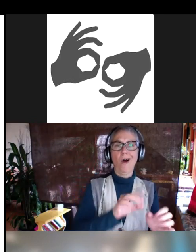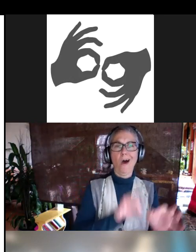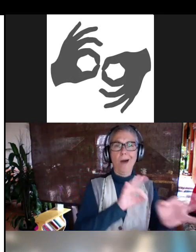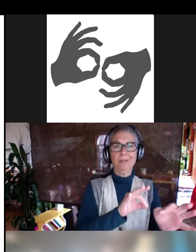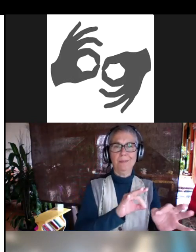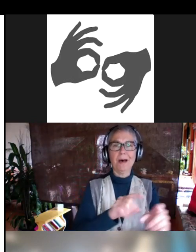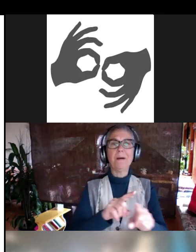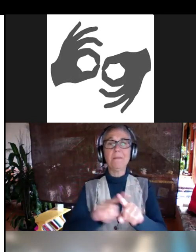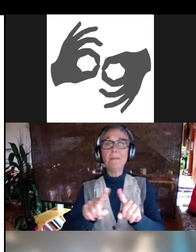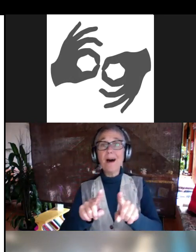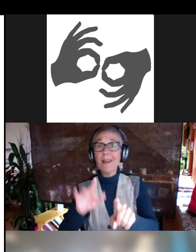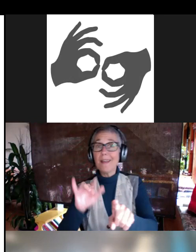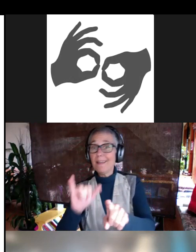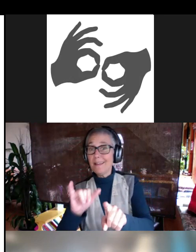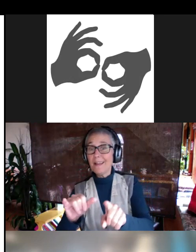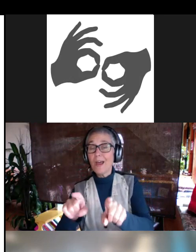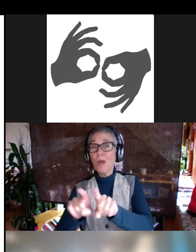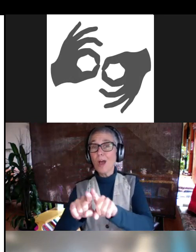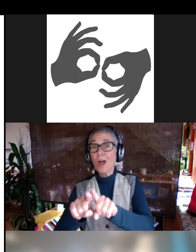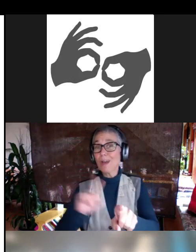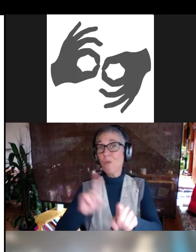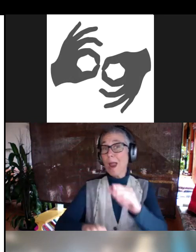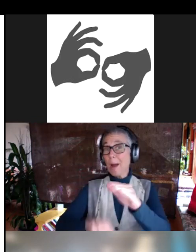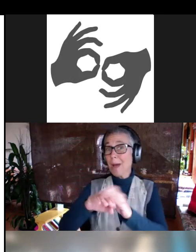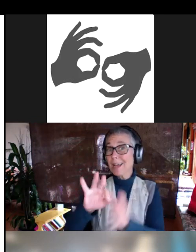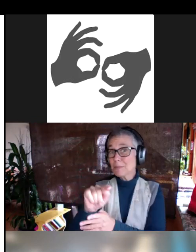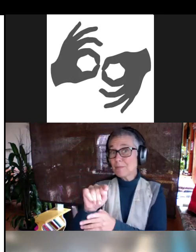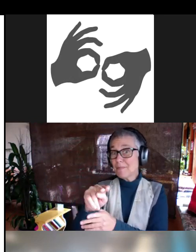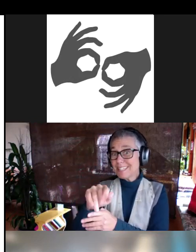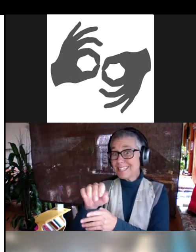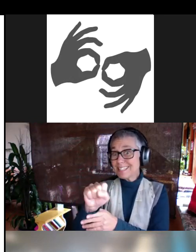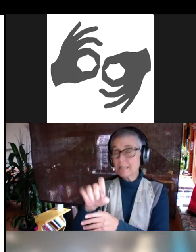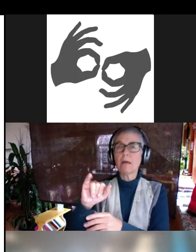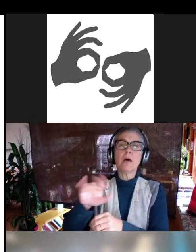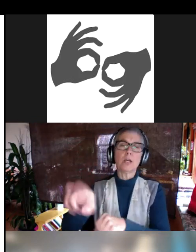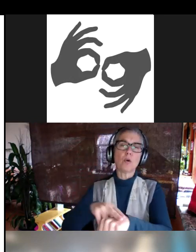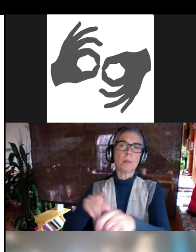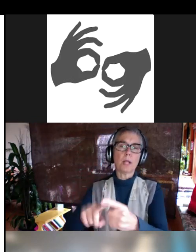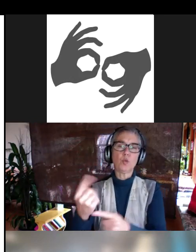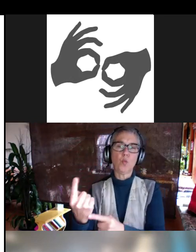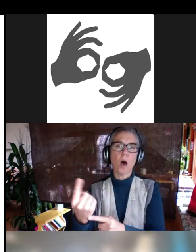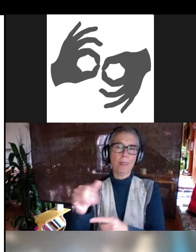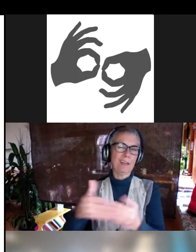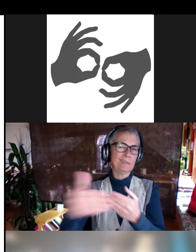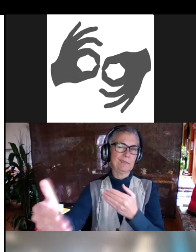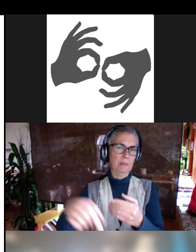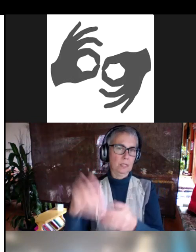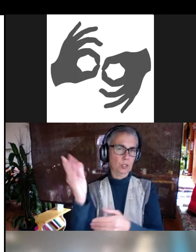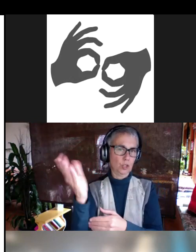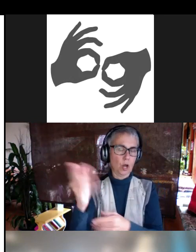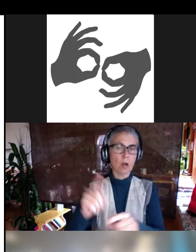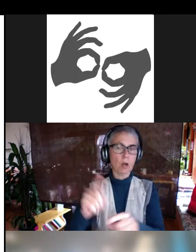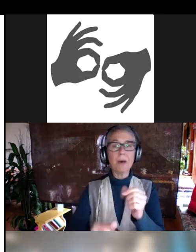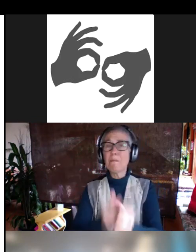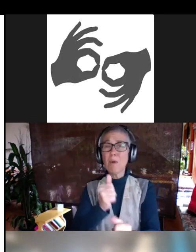slide, most of the fitnesses where the maximum fitness is just normalized to 1, and that's what it'll be for the rest of this talk. Most of them are around